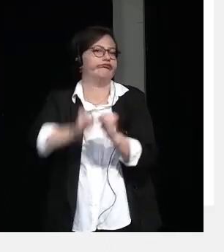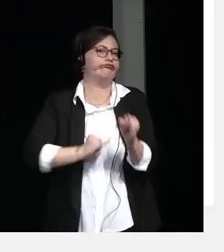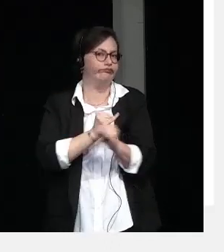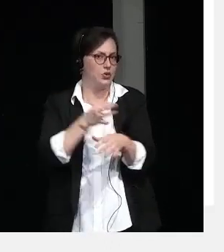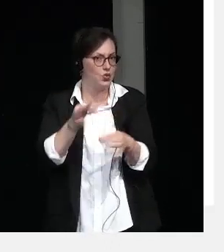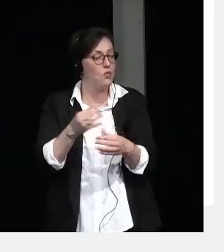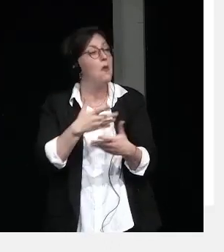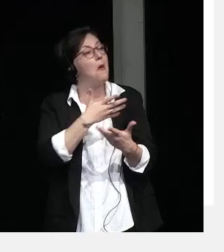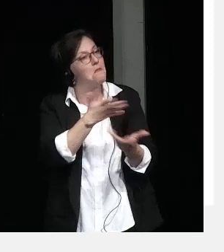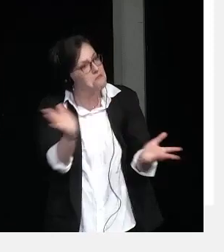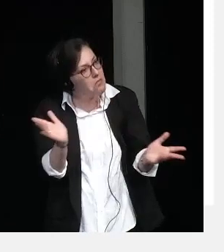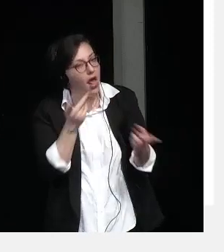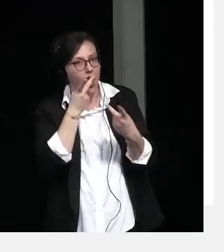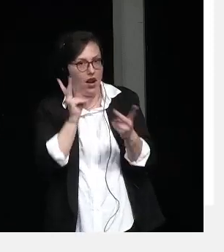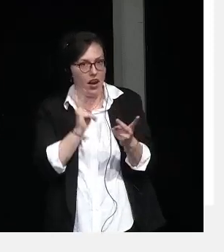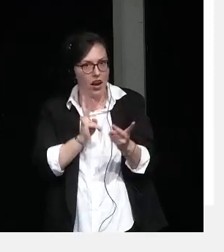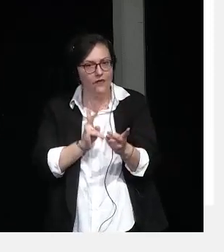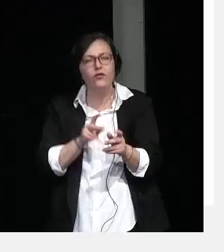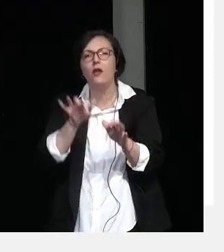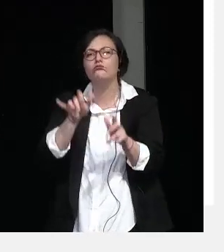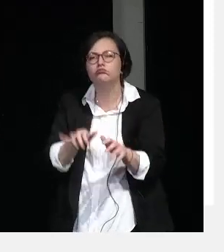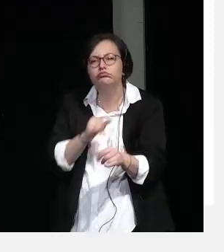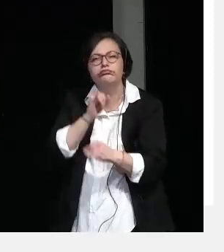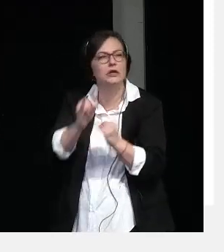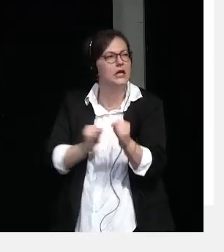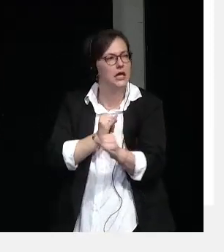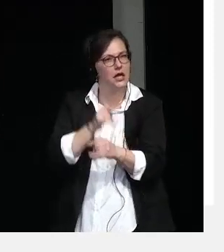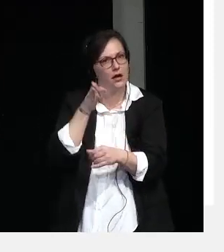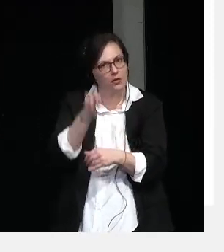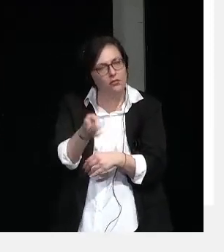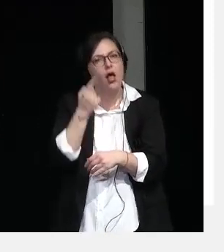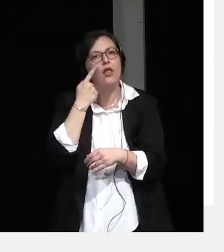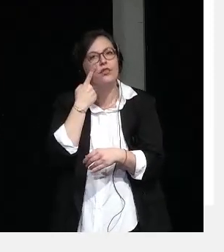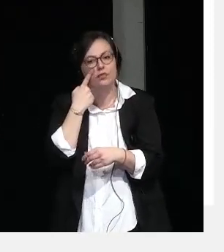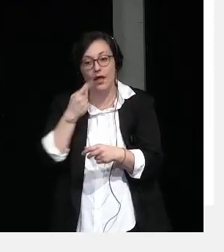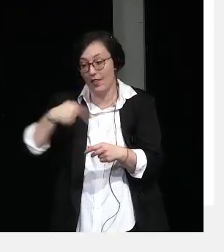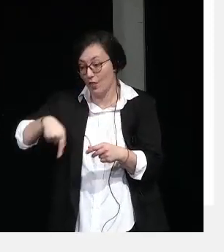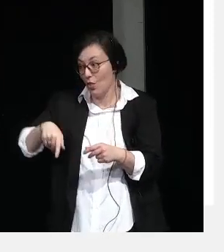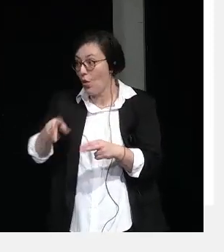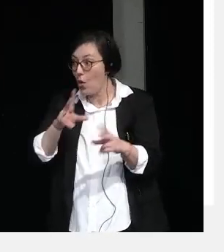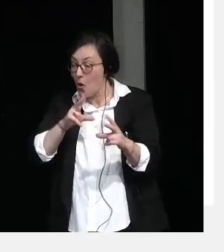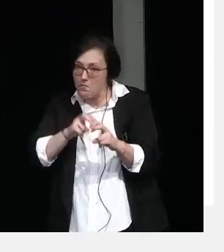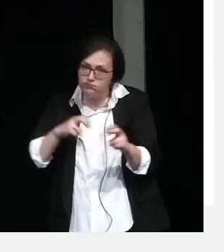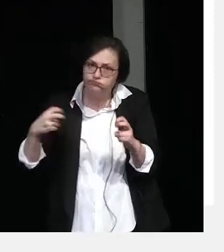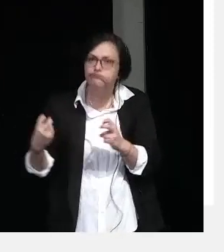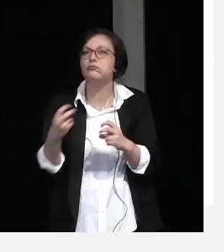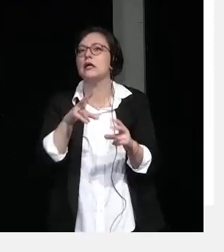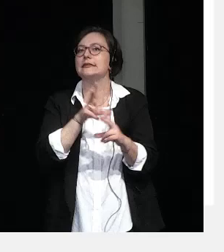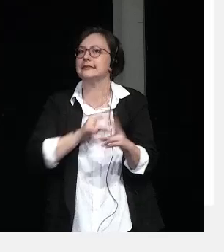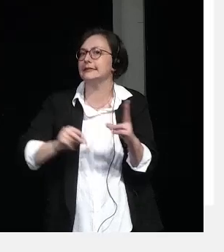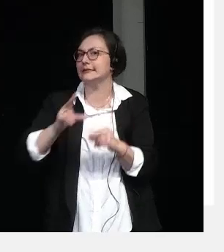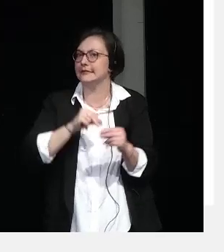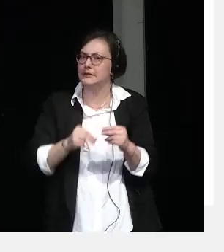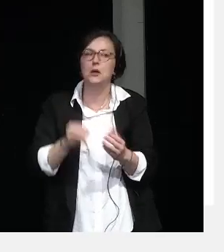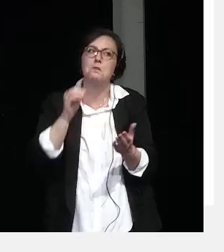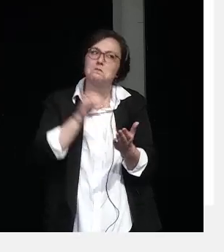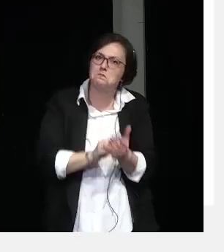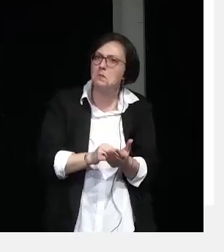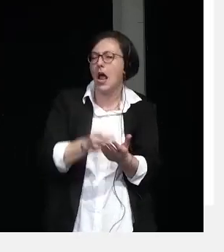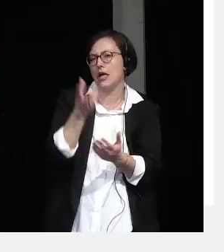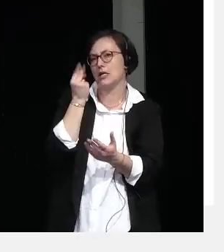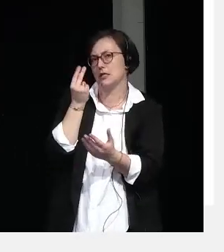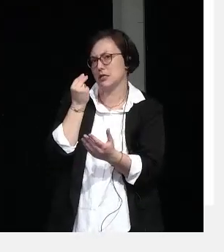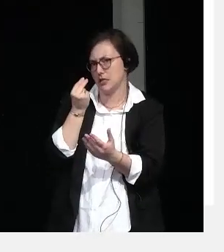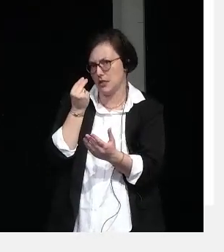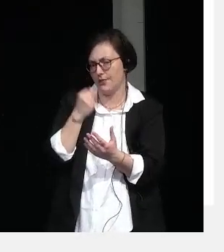happened. And this is very important as a learning process also. I want to thank you very much for